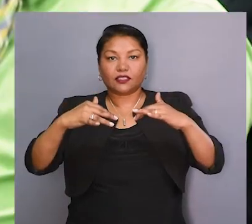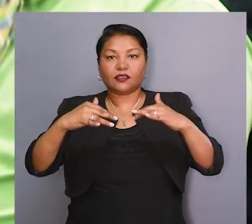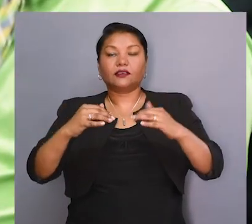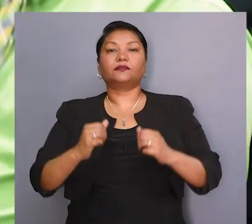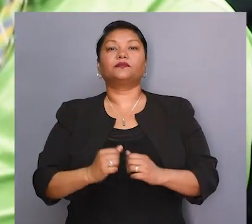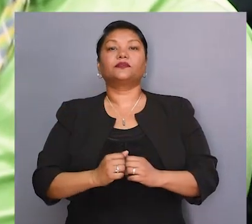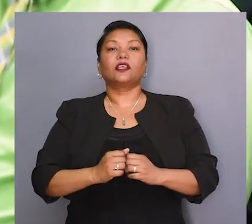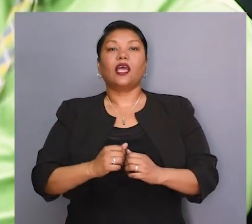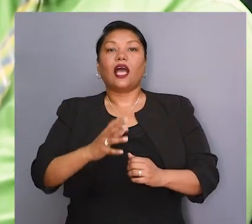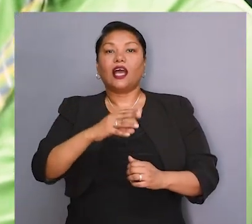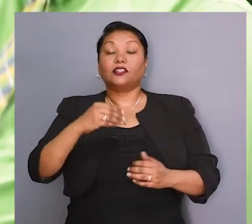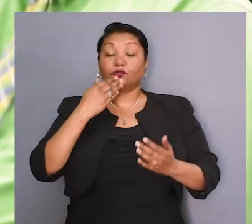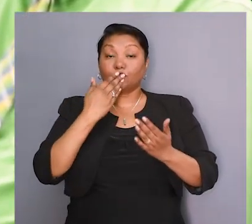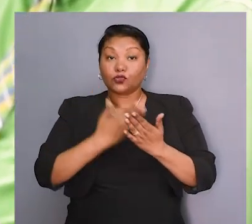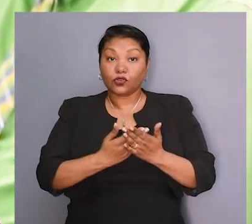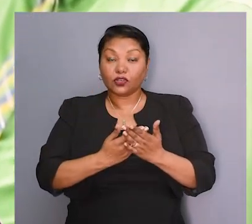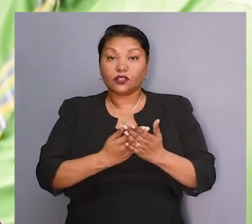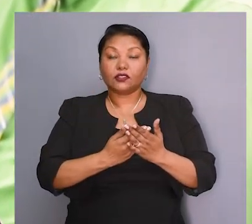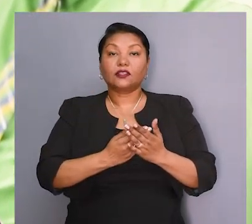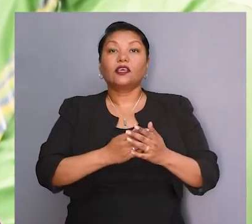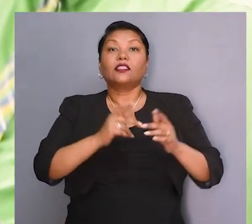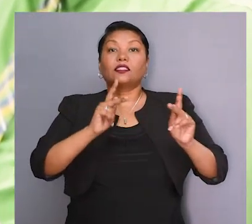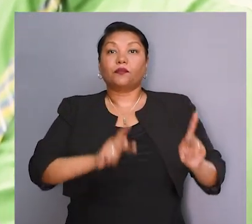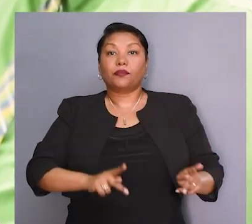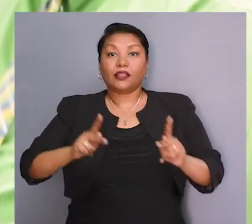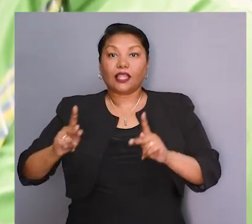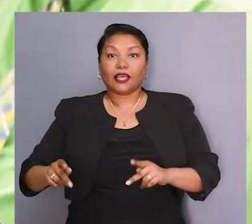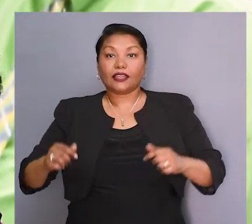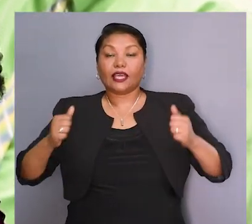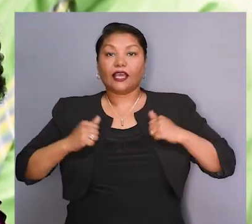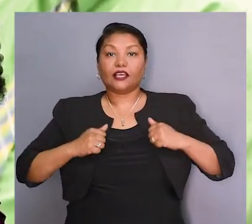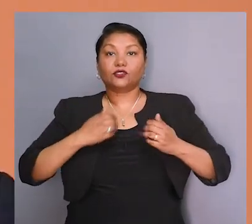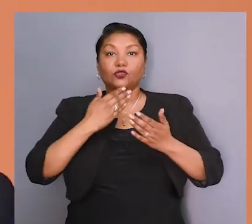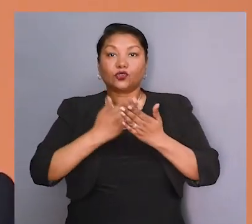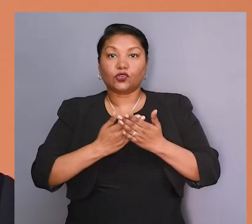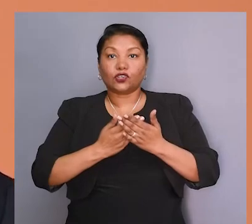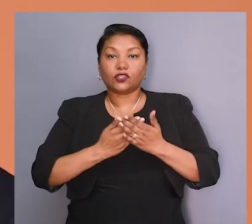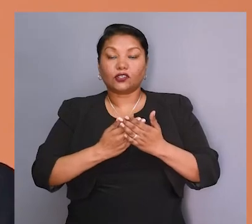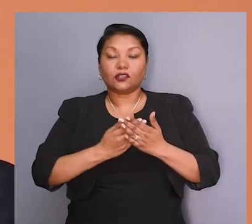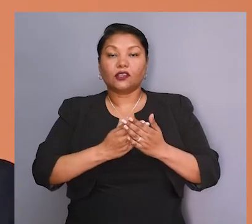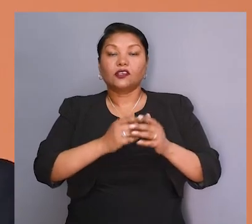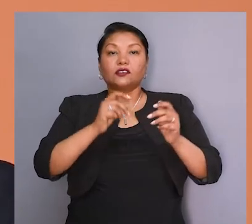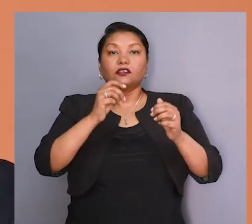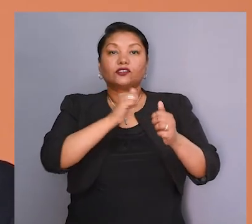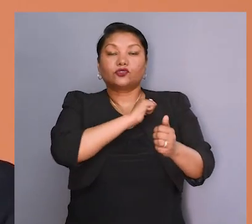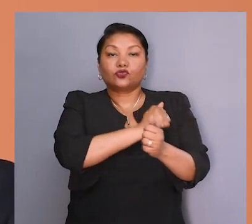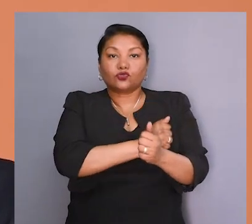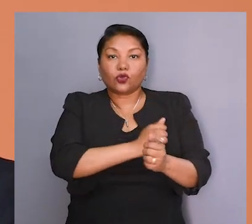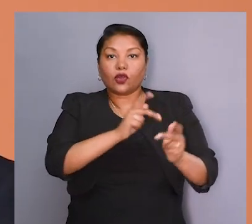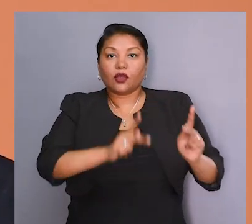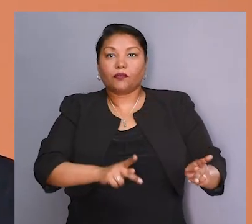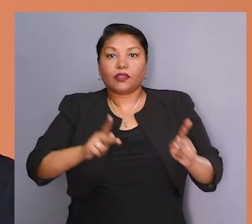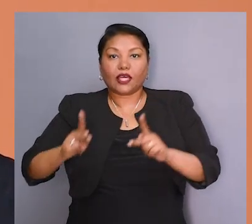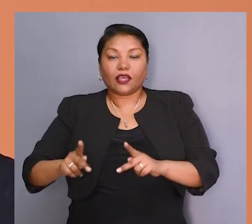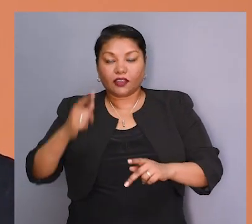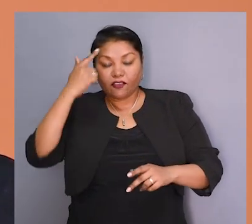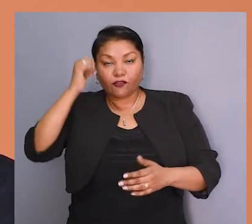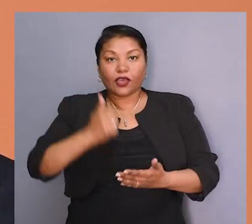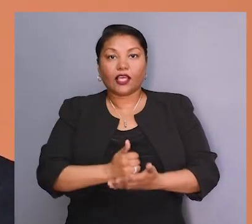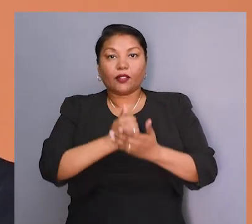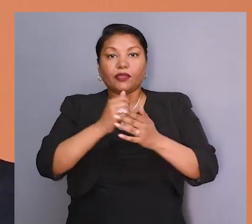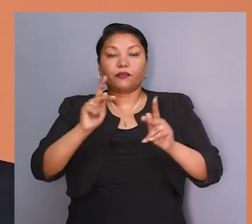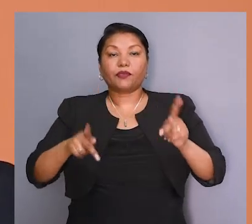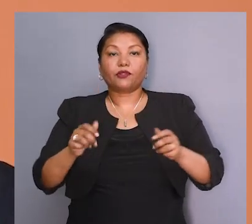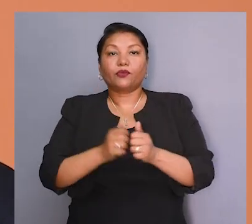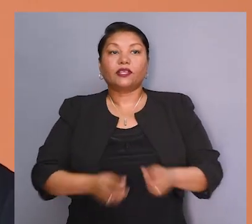And what's great is that there are very clear objectives and a solid plan for meeting the needs of specific types